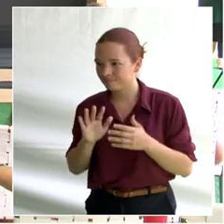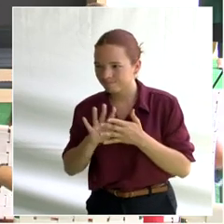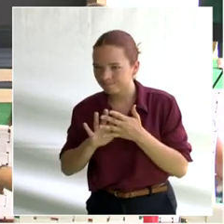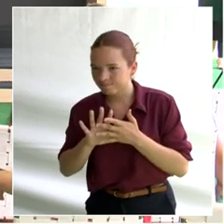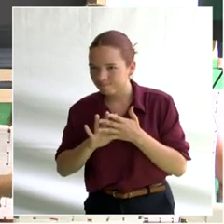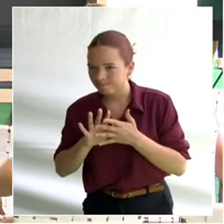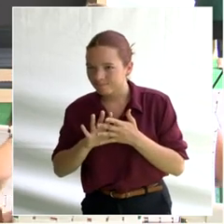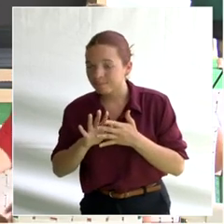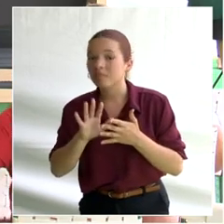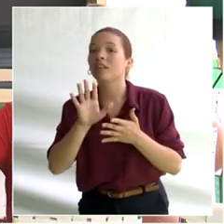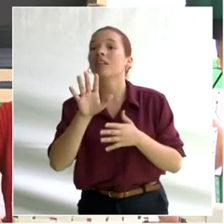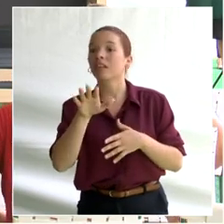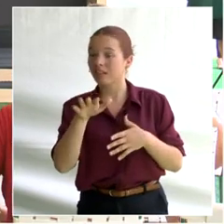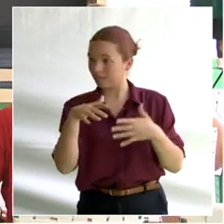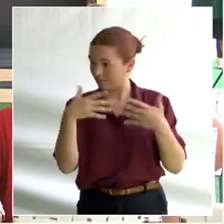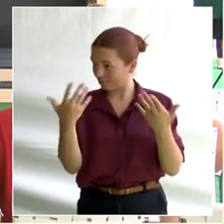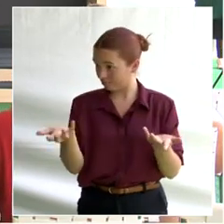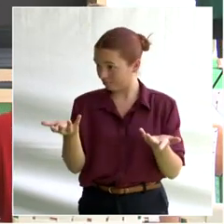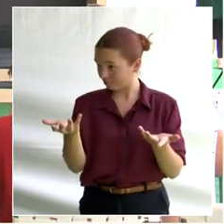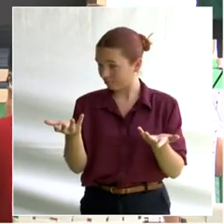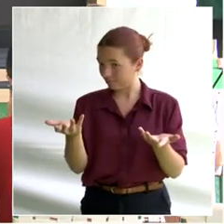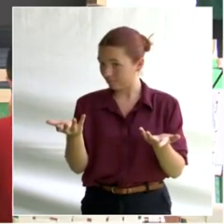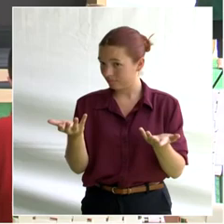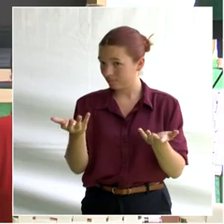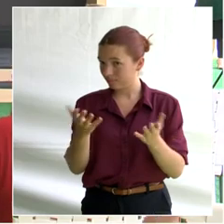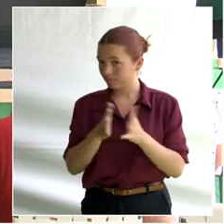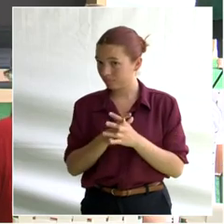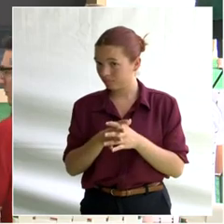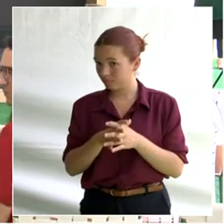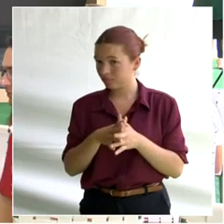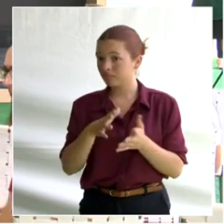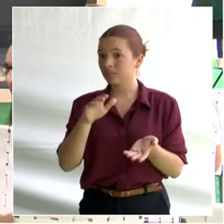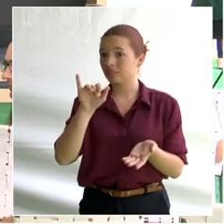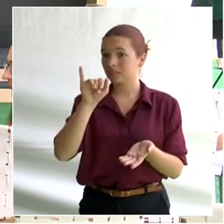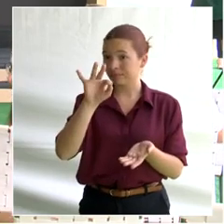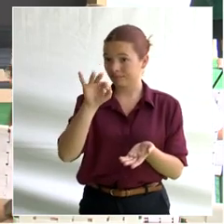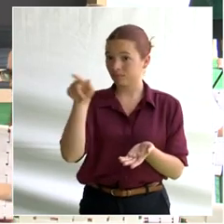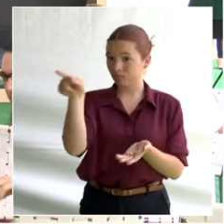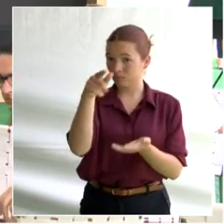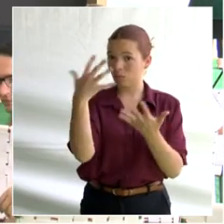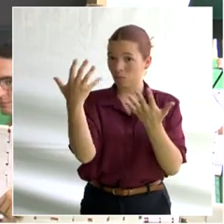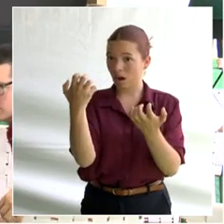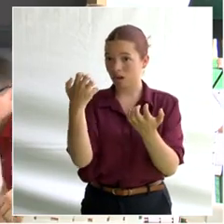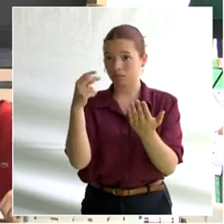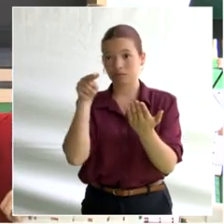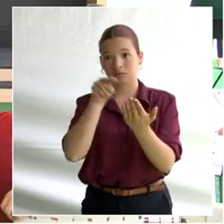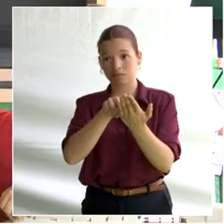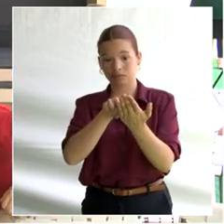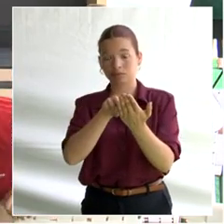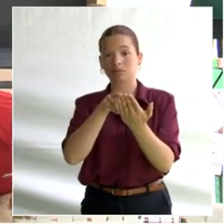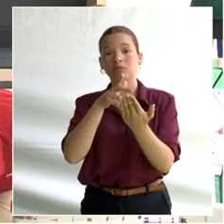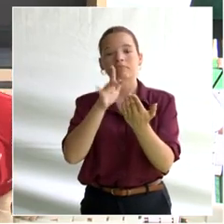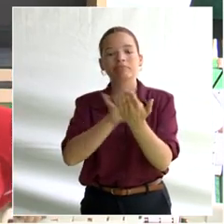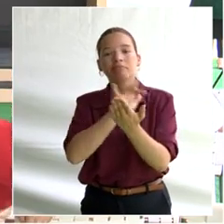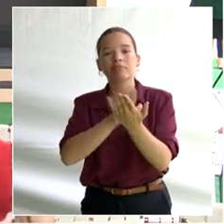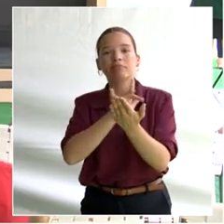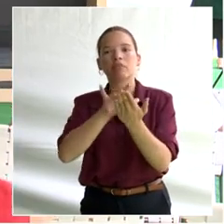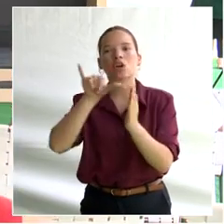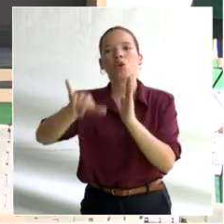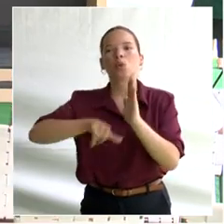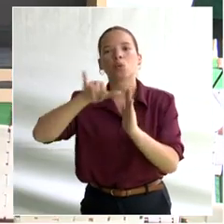Yeah, so if you guys want to get on your phones and go to YouTube, the draw is populating on YouTube Live.